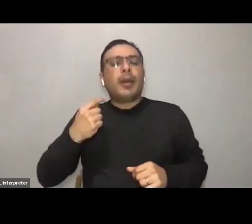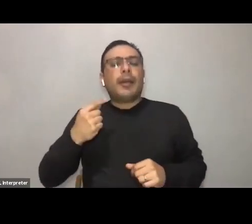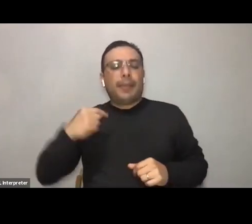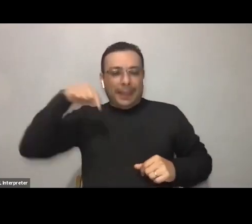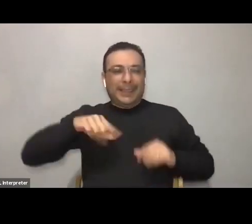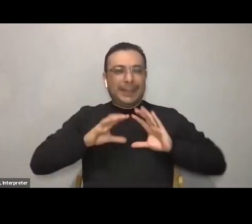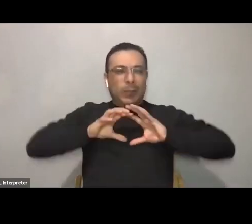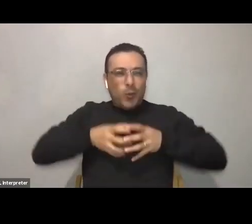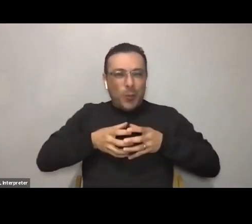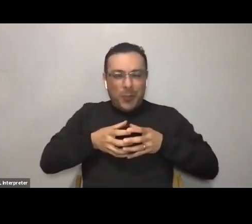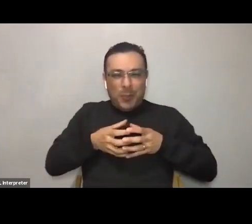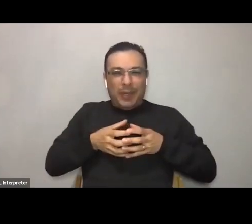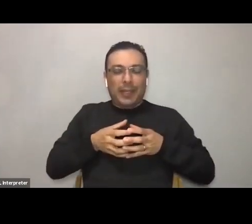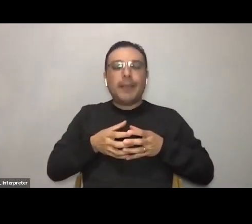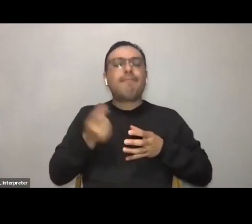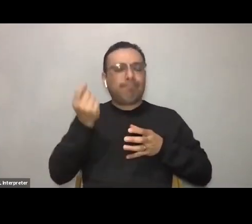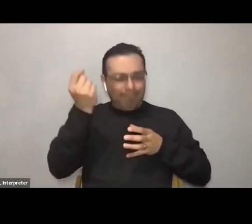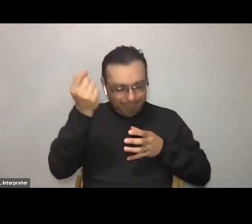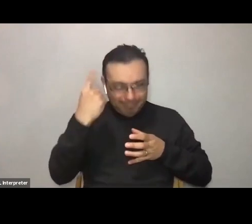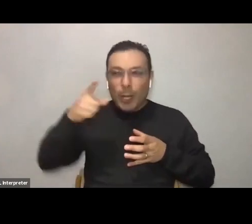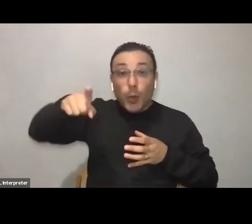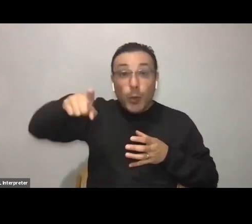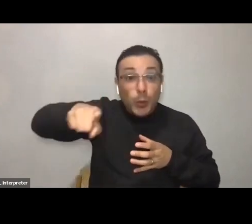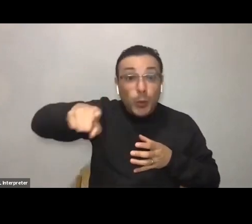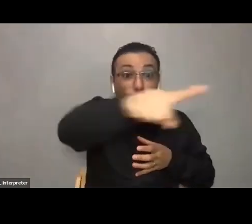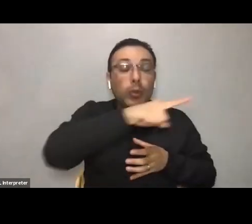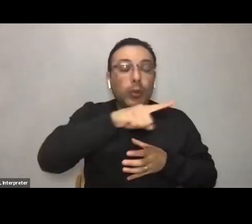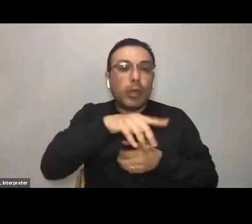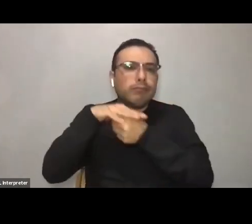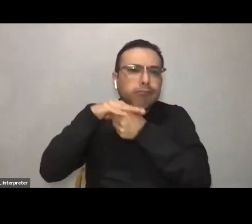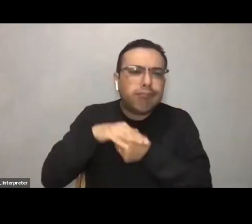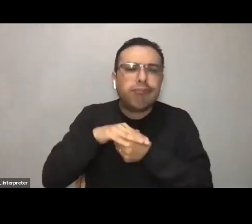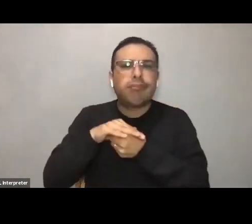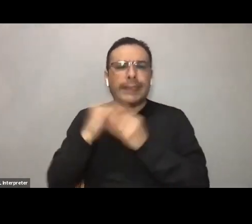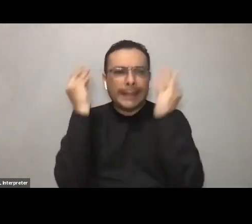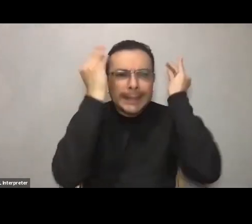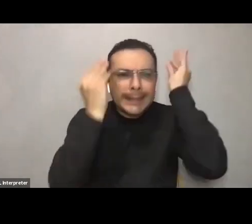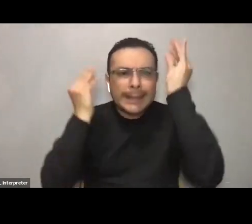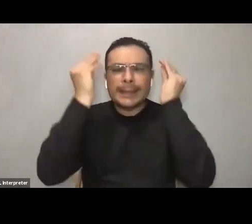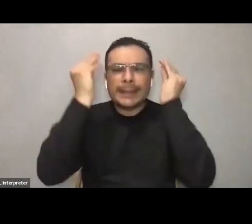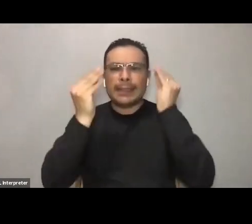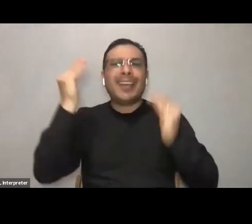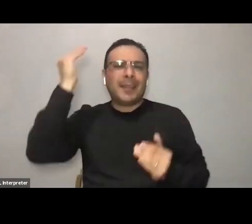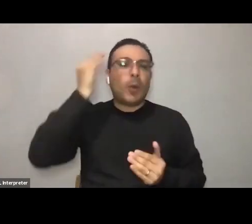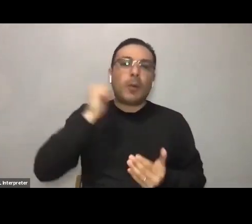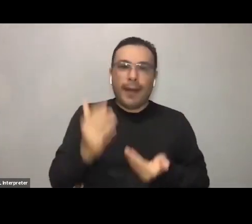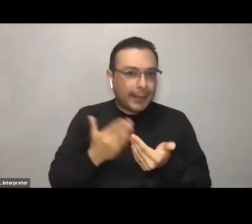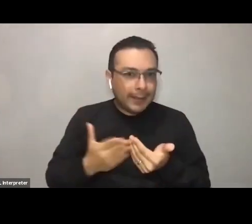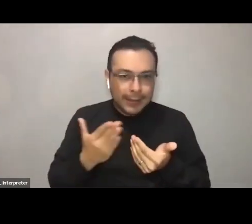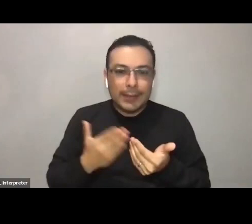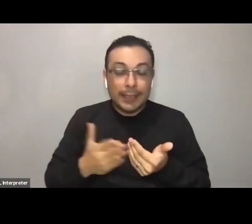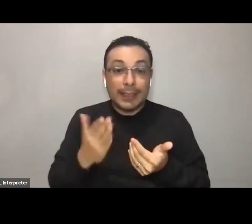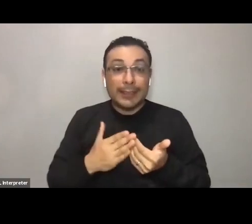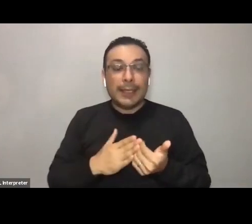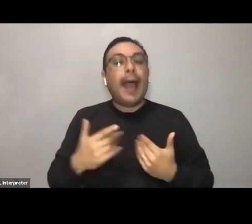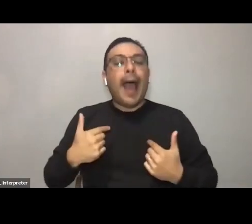we honor these things. We honor these challenges and just want you to be aware that we feel you.